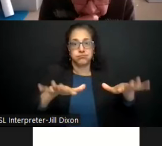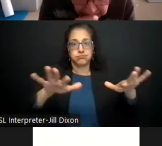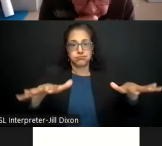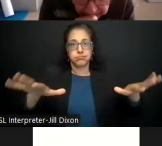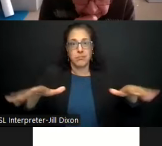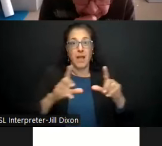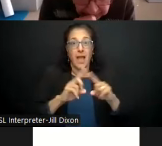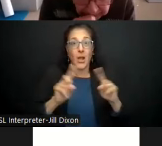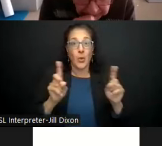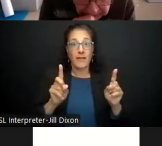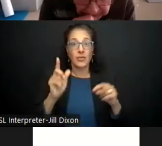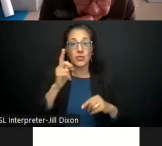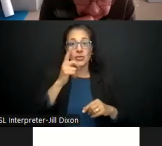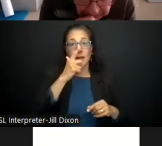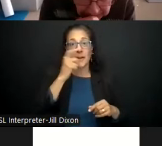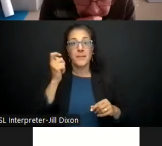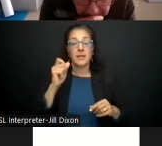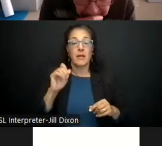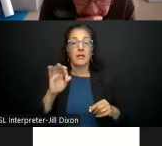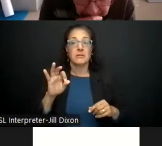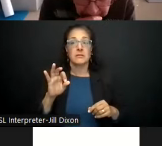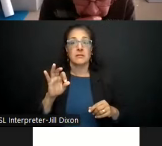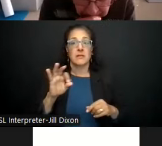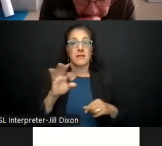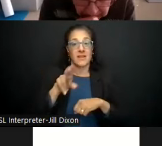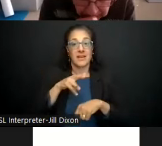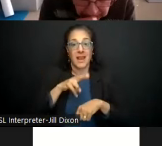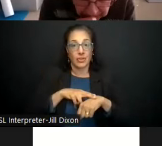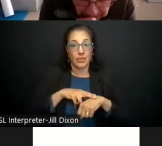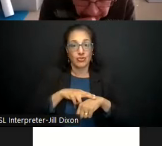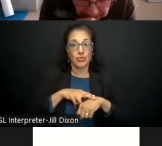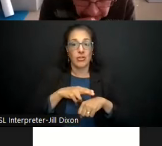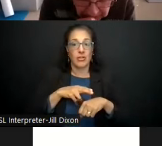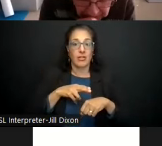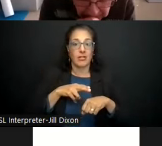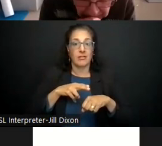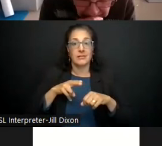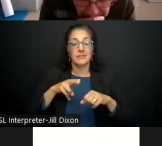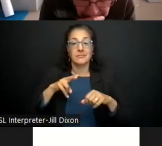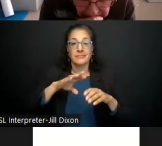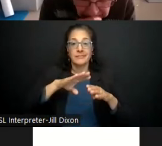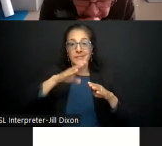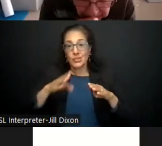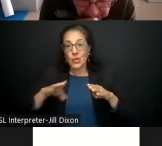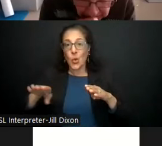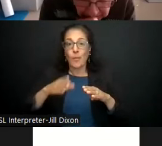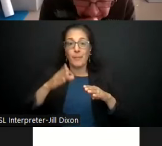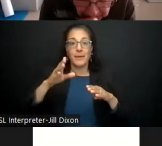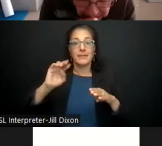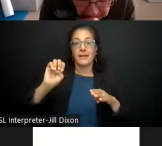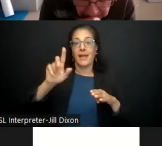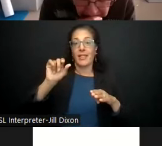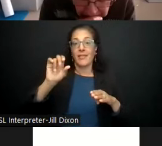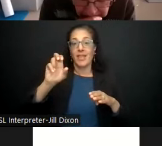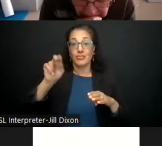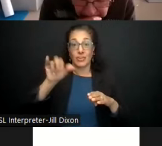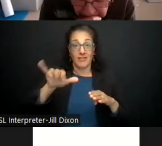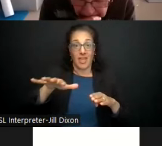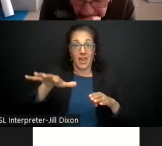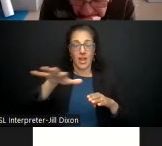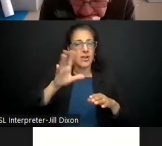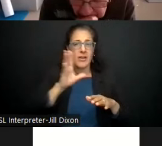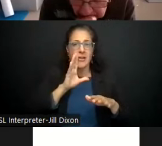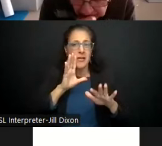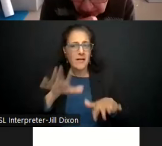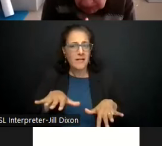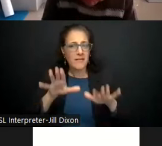However, due to the natural slope and elevation of the area, the flooding doesn't